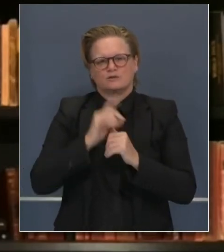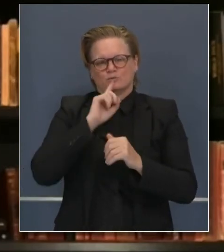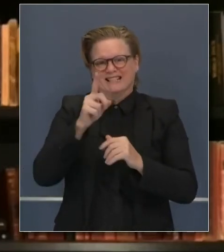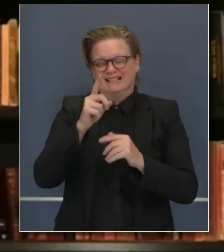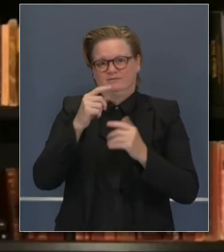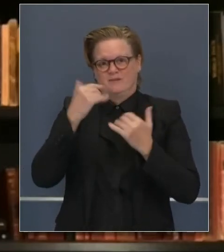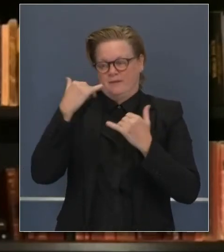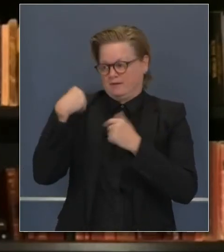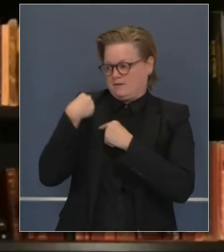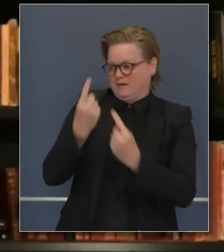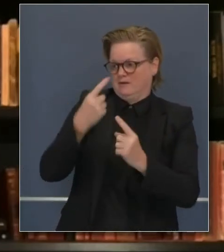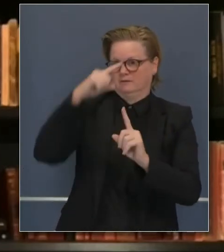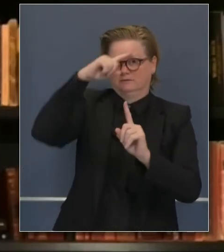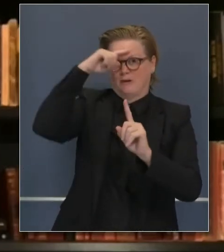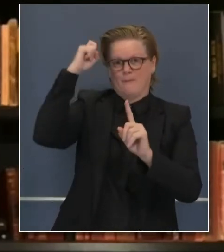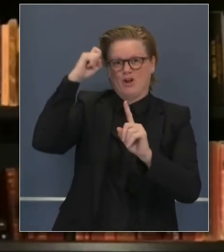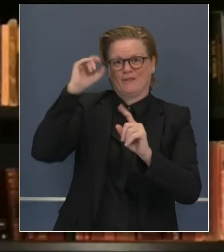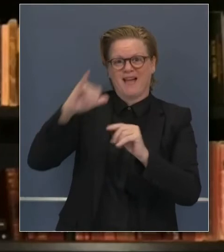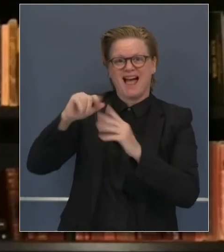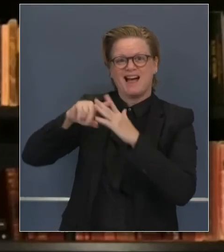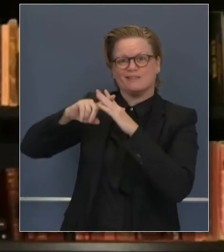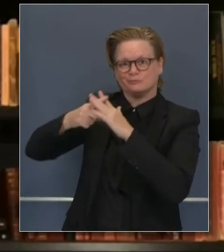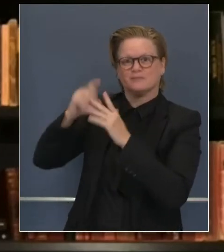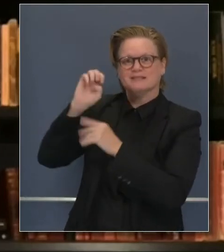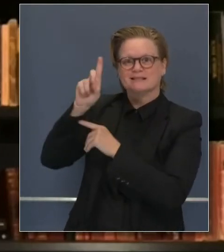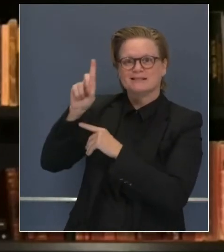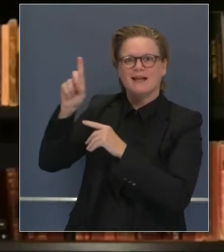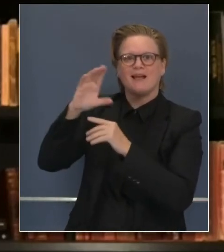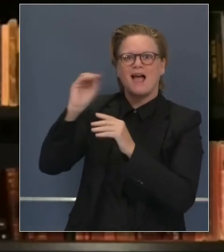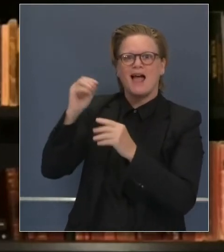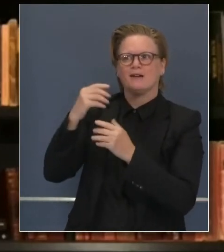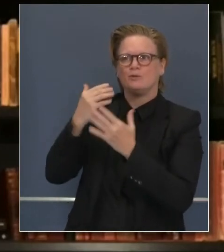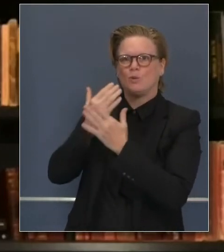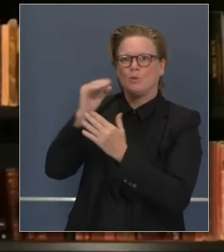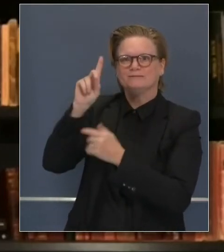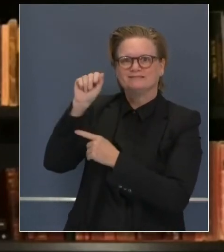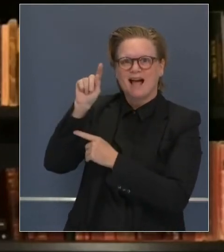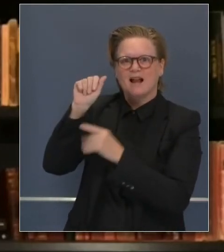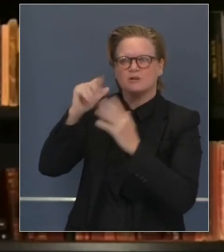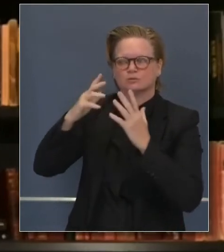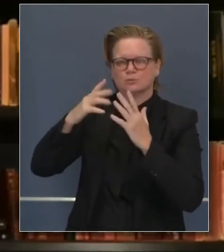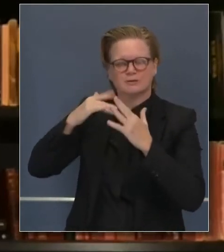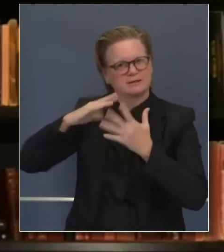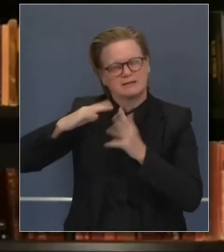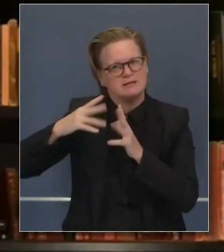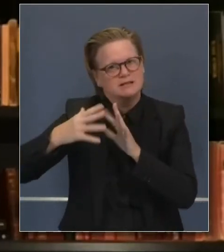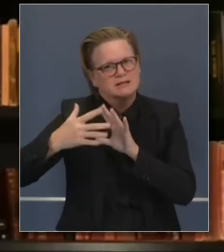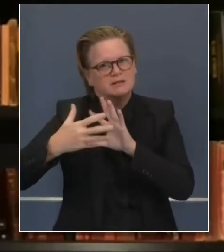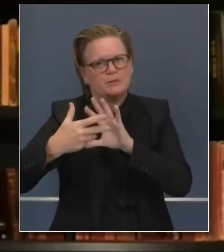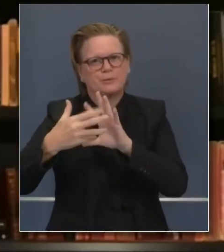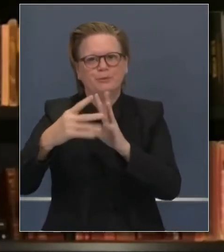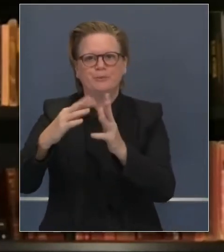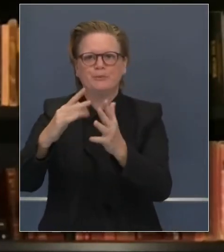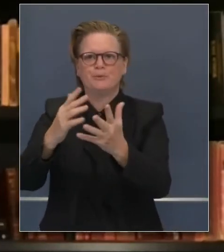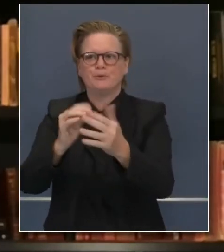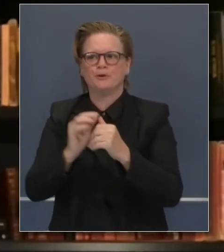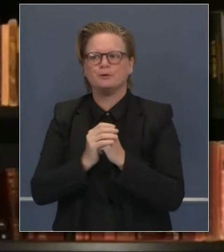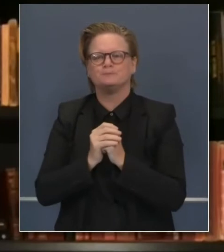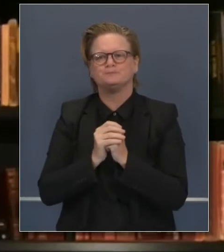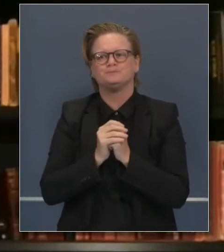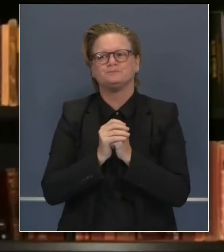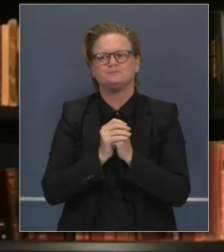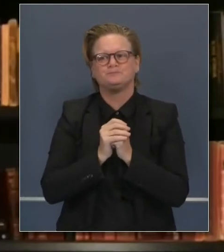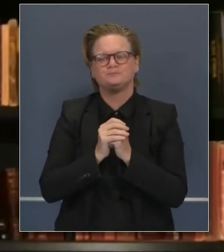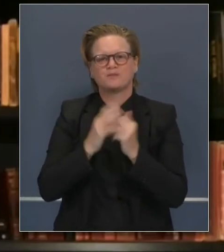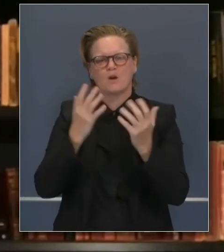we certainly were during that period of time. So with that, I think our time with you has come to an end for